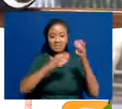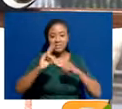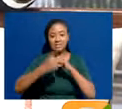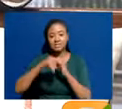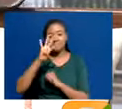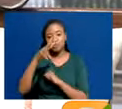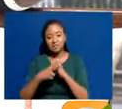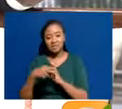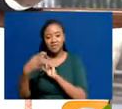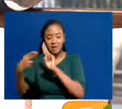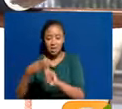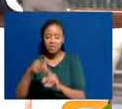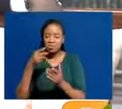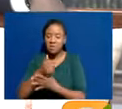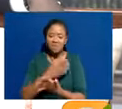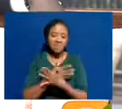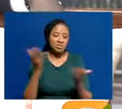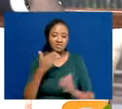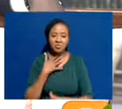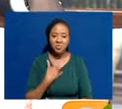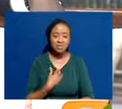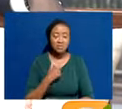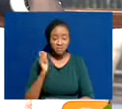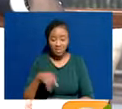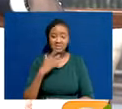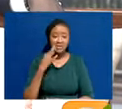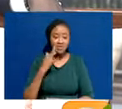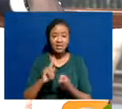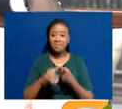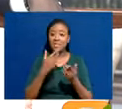*647. You pay for whatever it is. Everything. Everything. Rates,